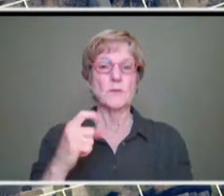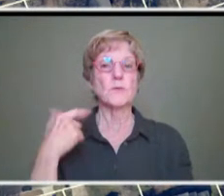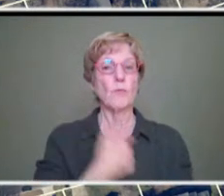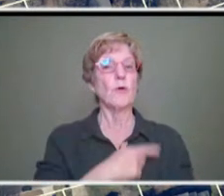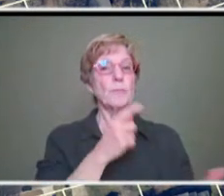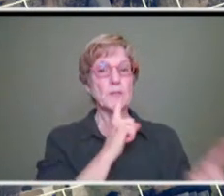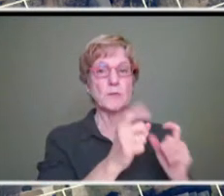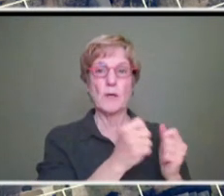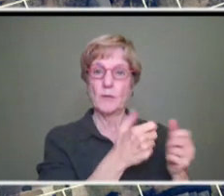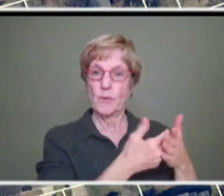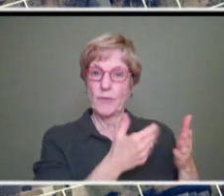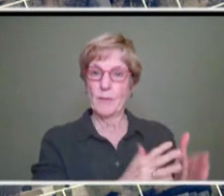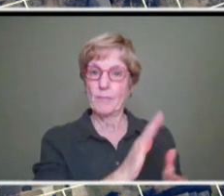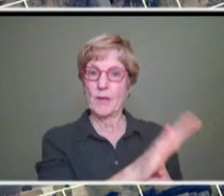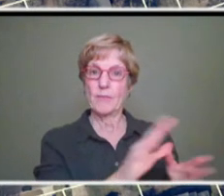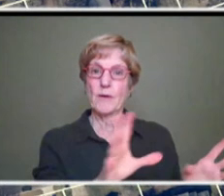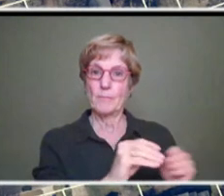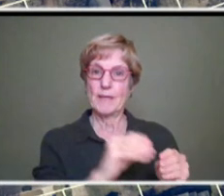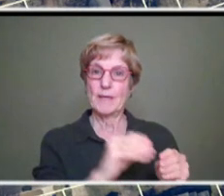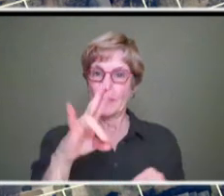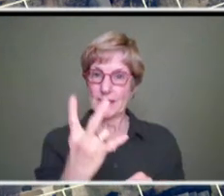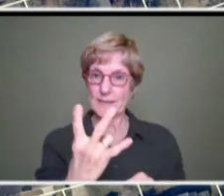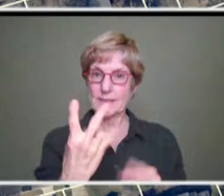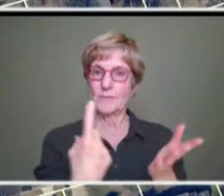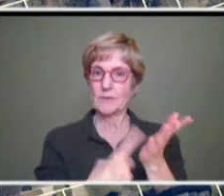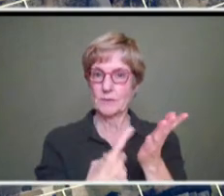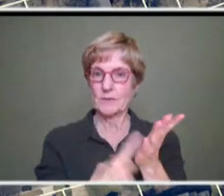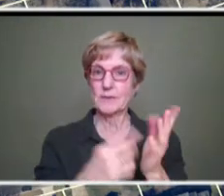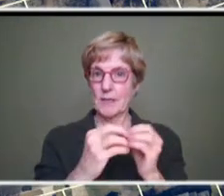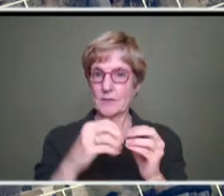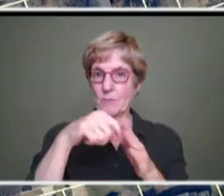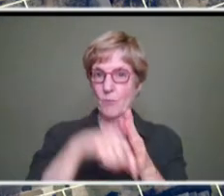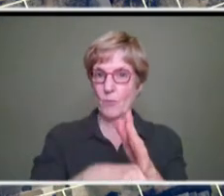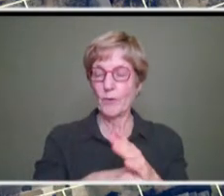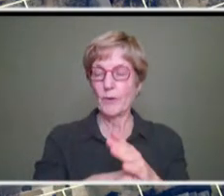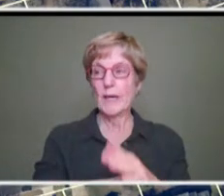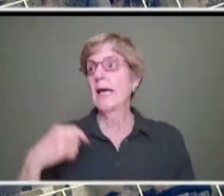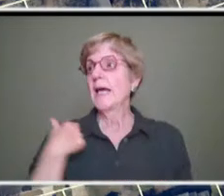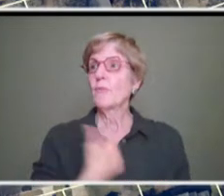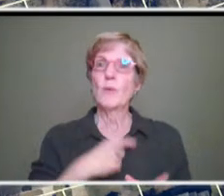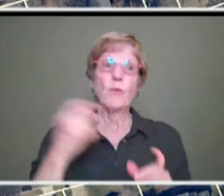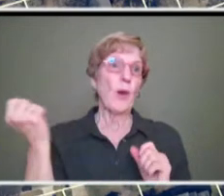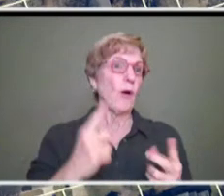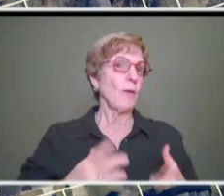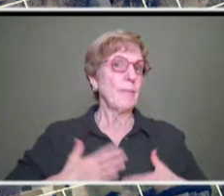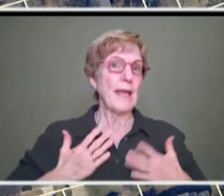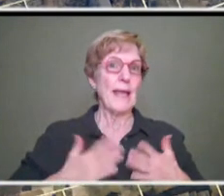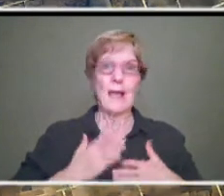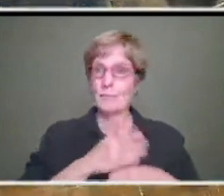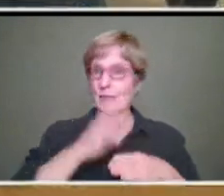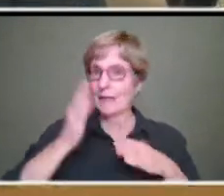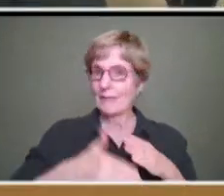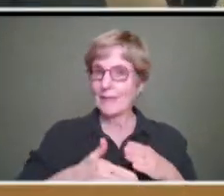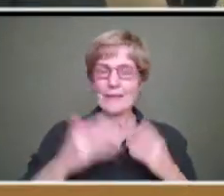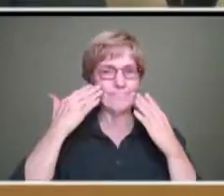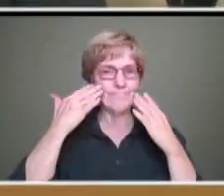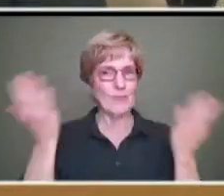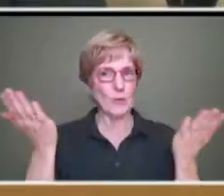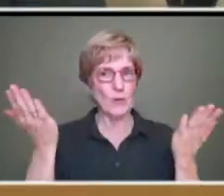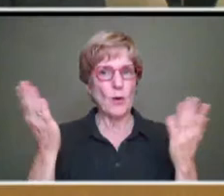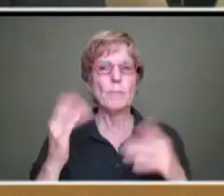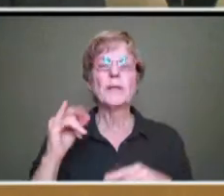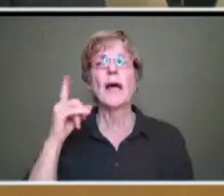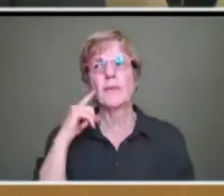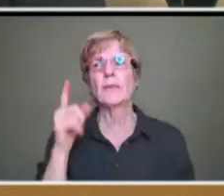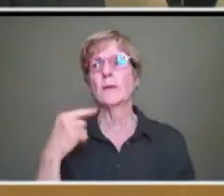at their meeting on the 7th to talk through this I don't know that we'll come to a Kumbaya but certainly three of the items that they gave us I think we can